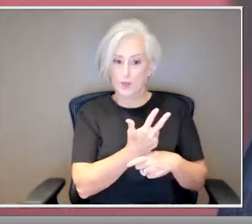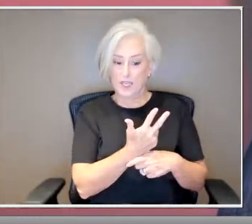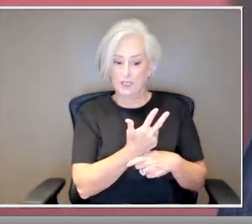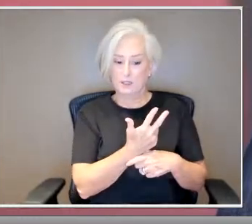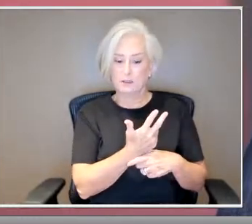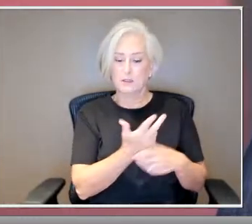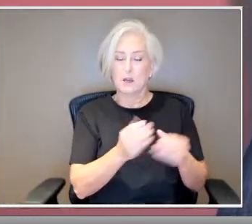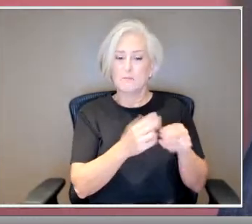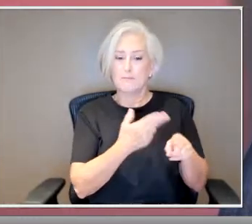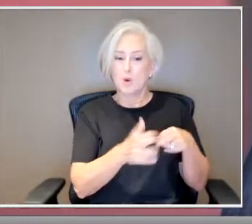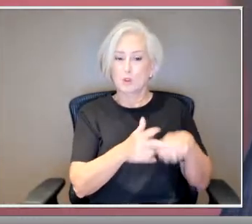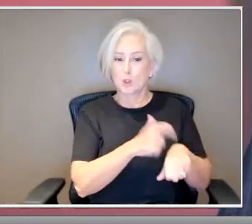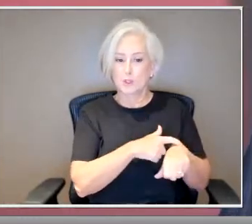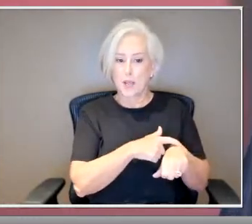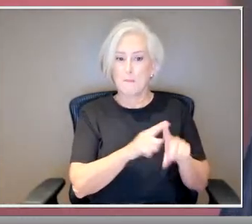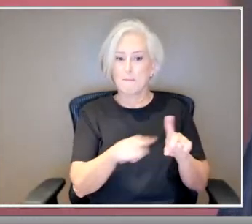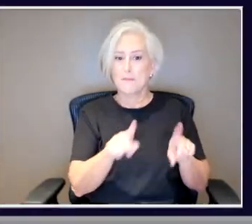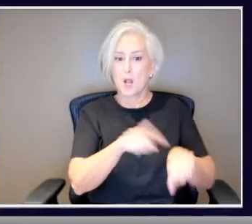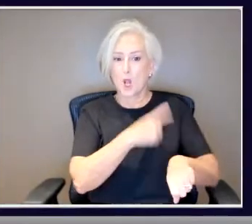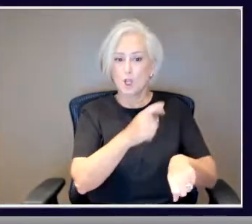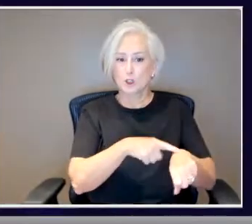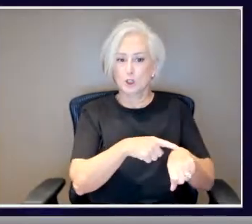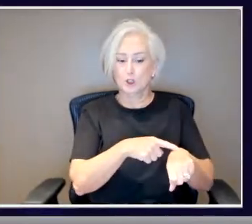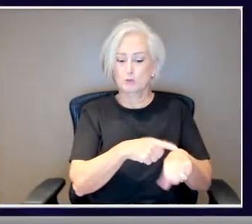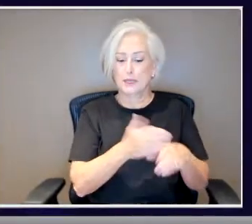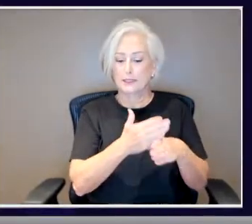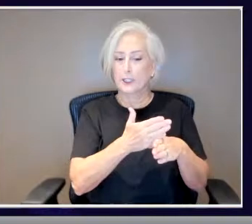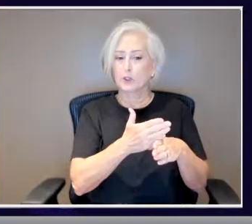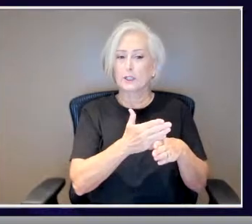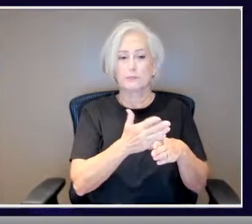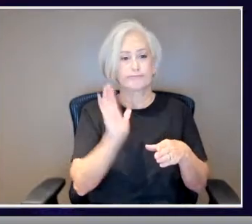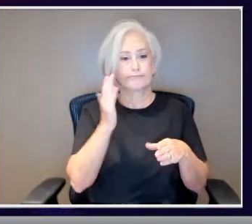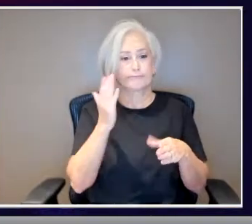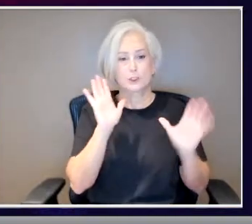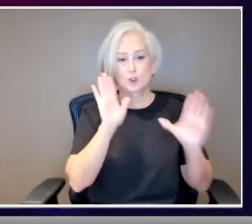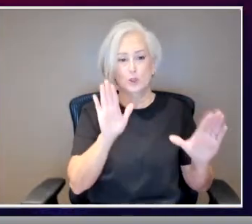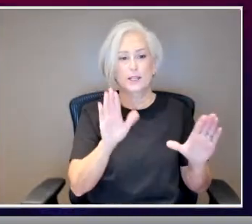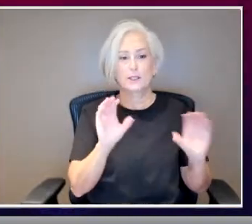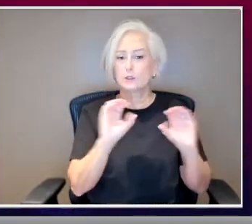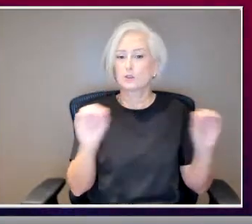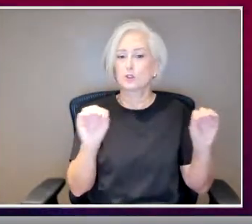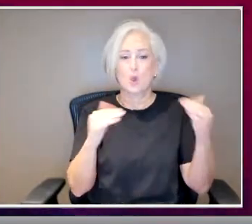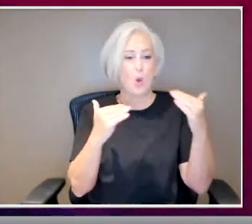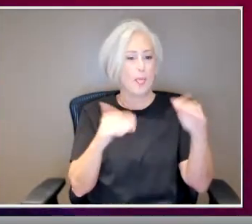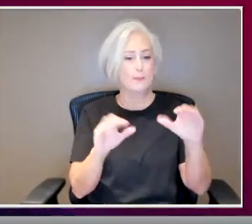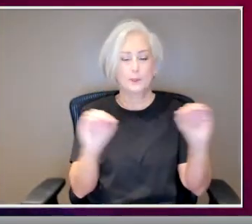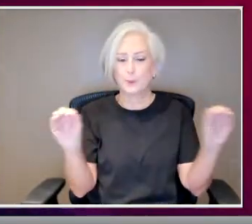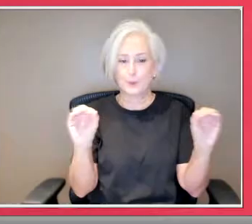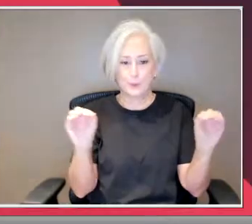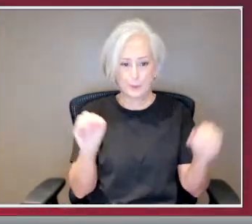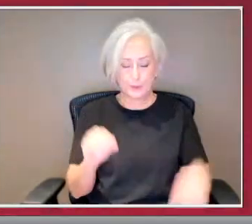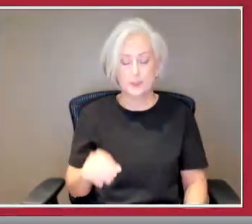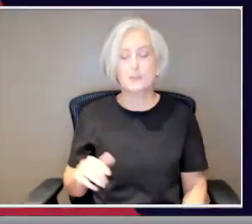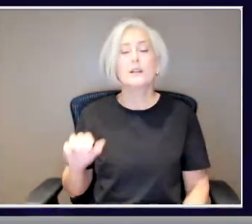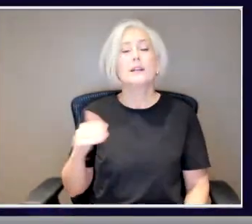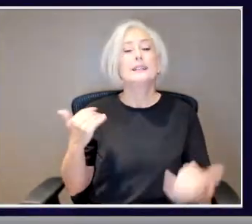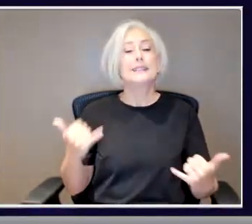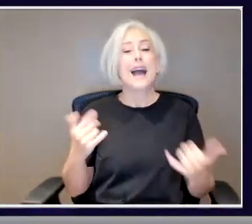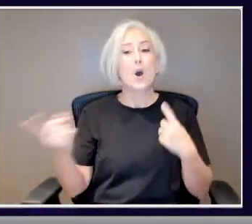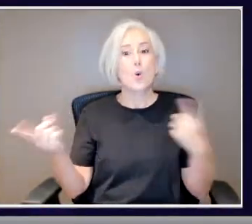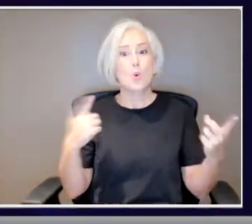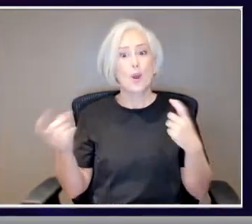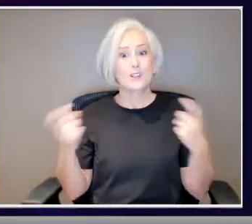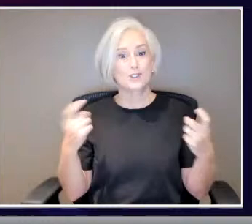and intermediate-term results are excellent. So there's no fixed time limit. We have some questions coming in from our viewers, so I want to get to